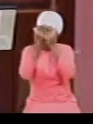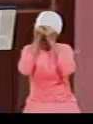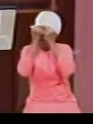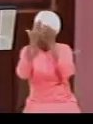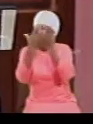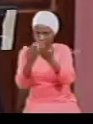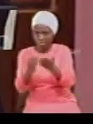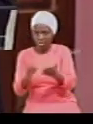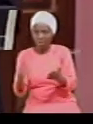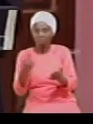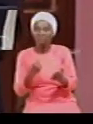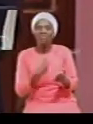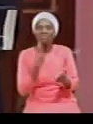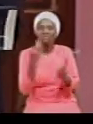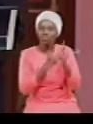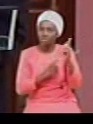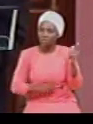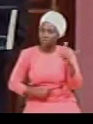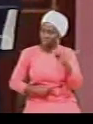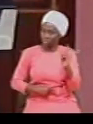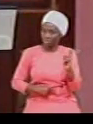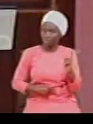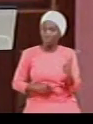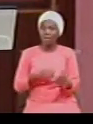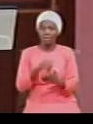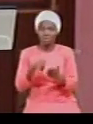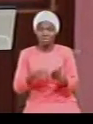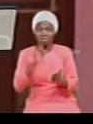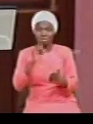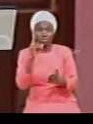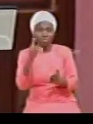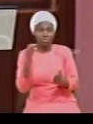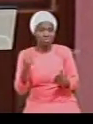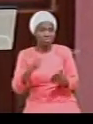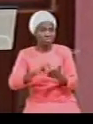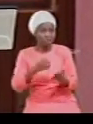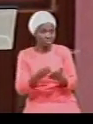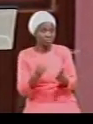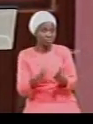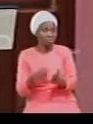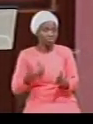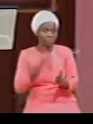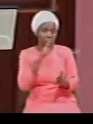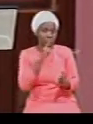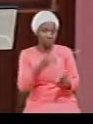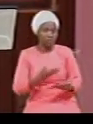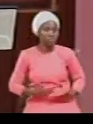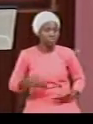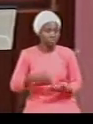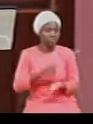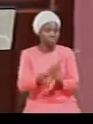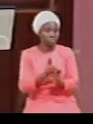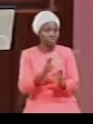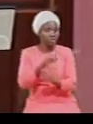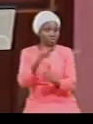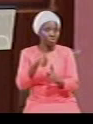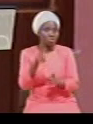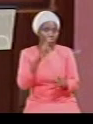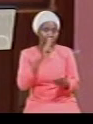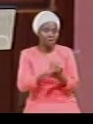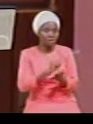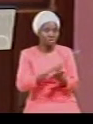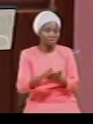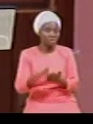voice of the Lord. And this is one of the evidences that you are born again. And when you are sanctified, the